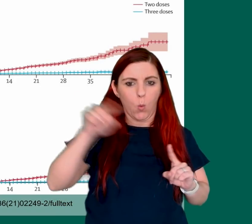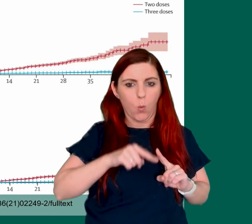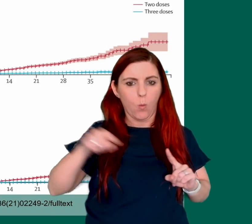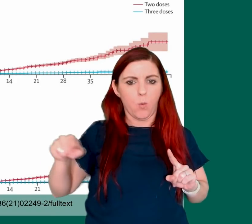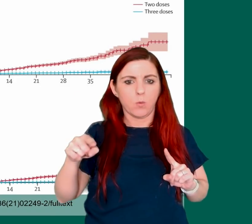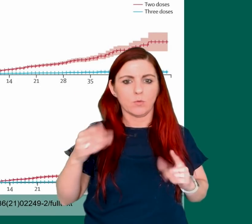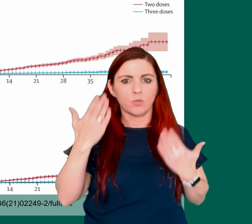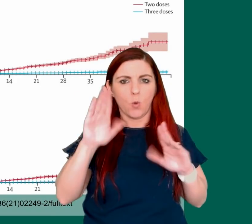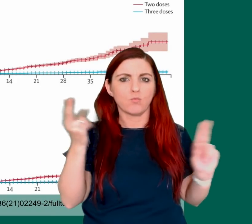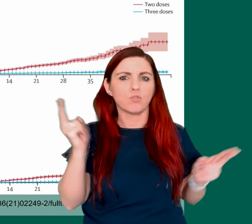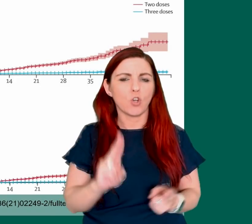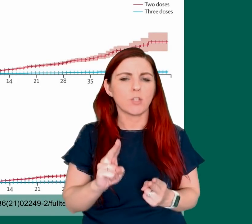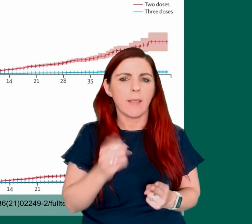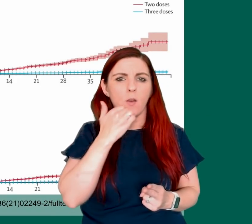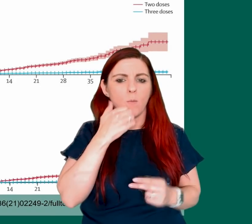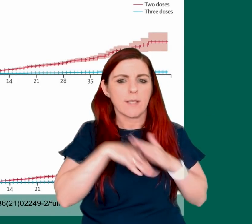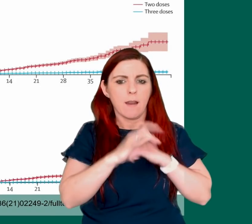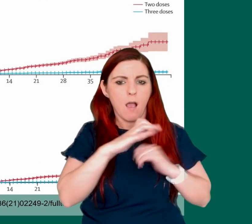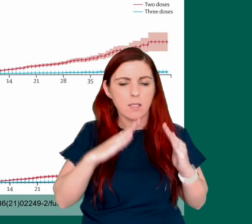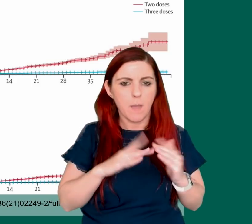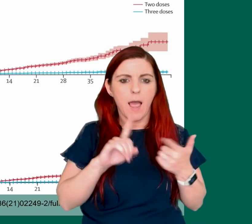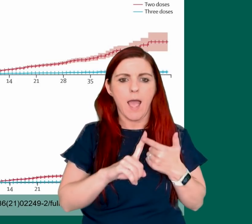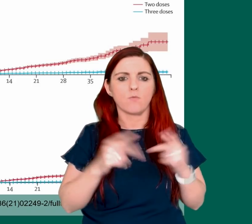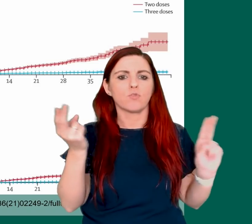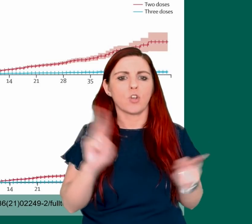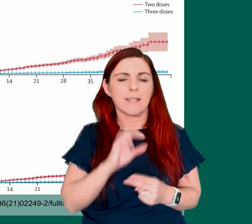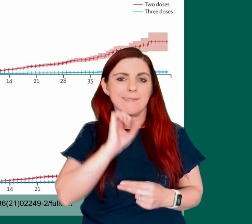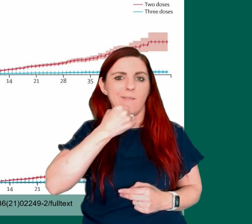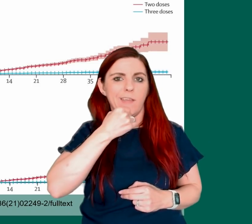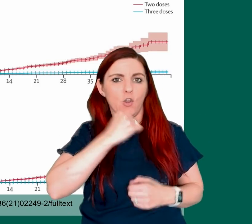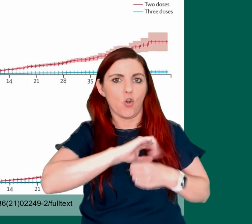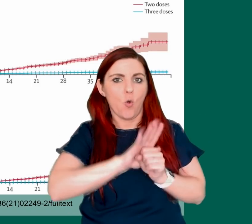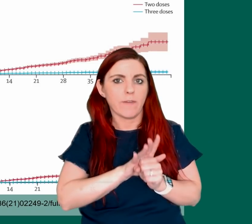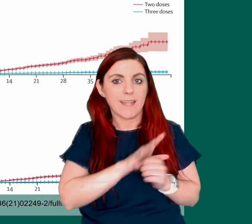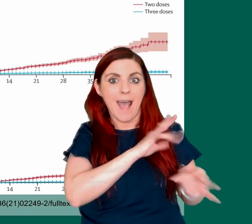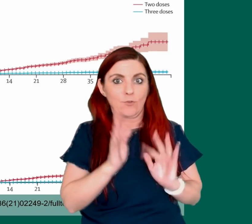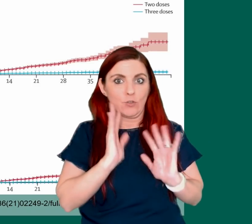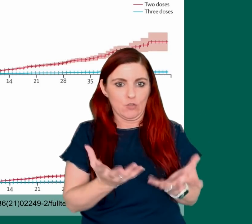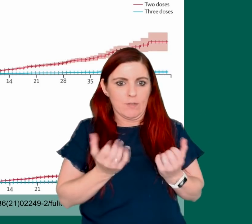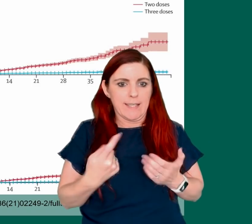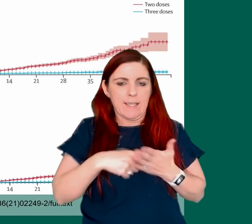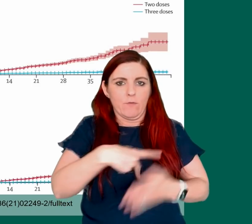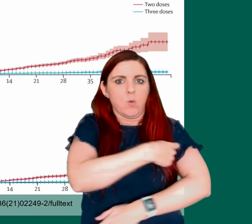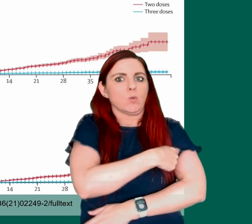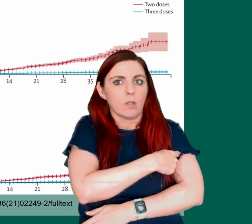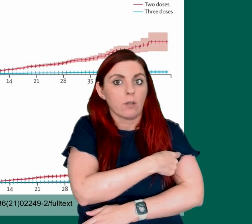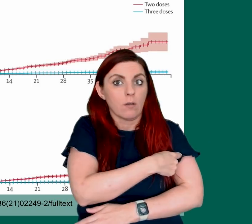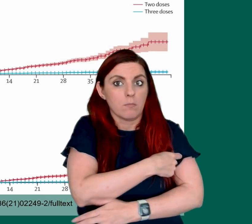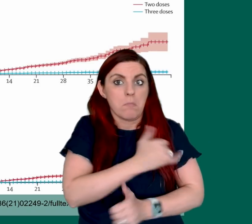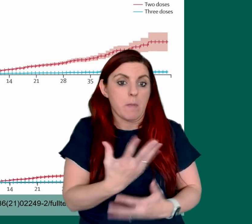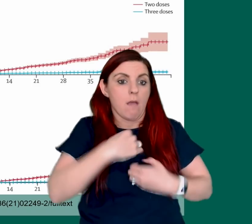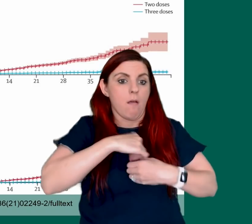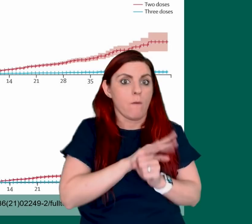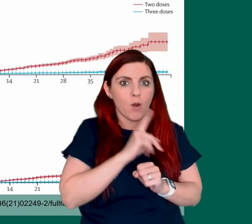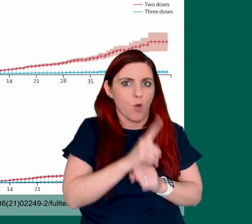represents the reduction in hospitalization and reduction in severe COVID after a booster regime. So the booster regime gave a big reduction in